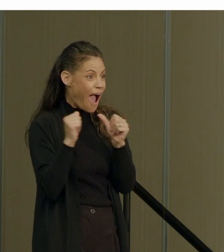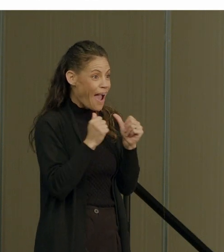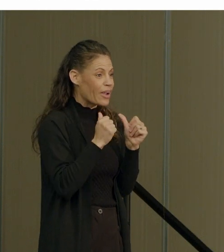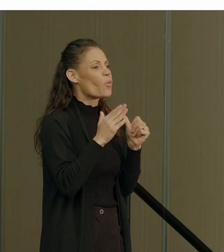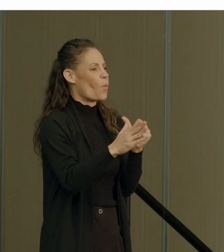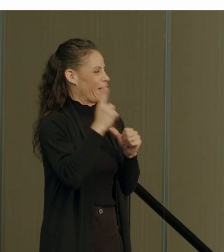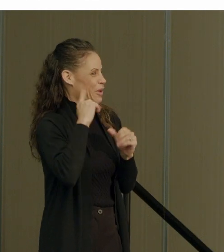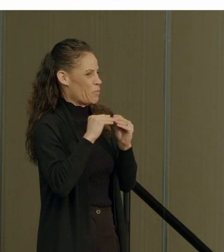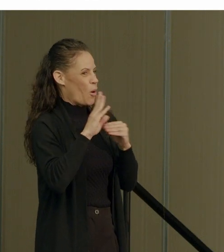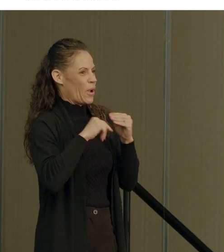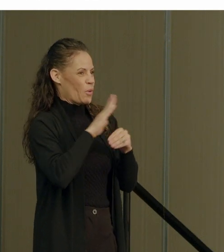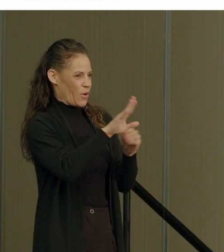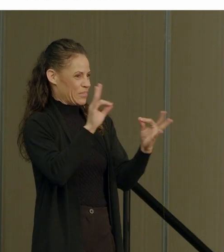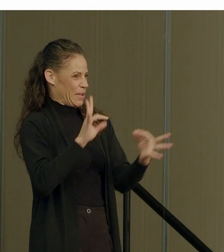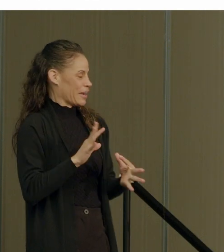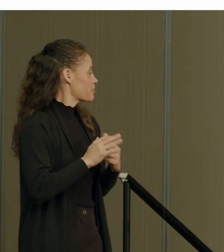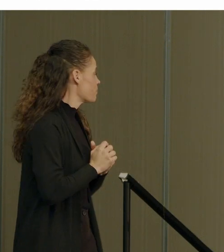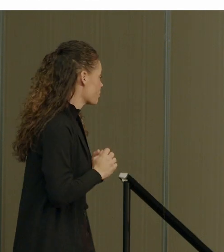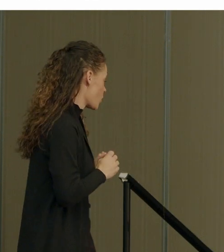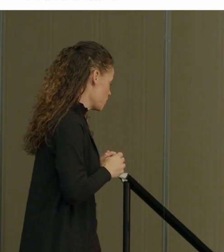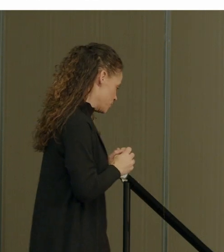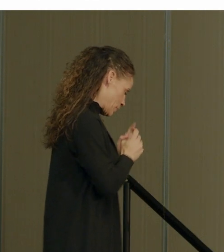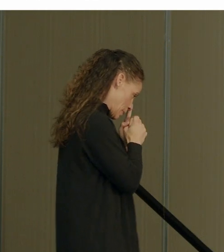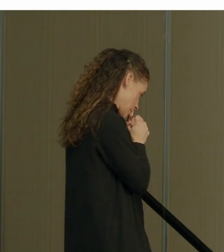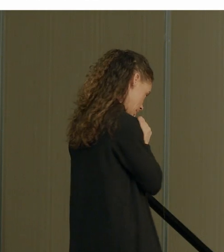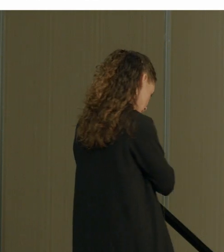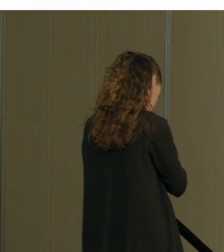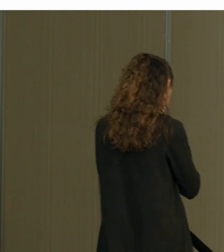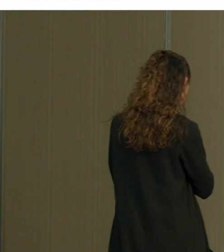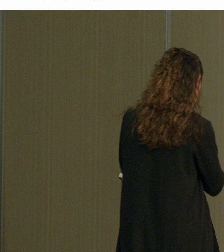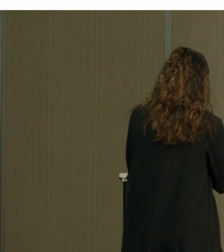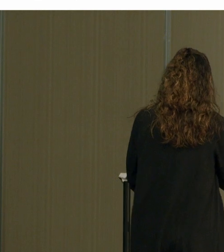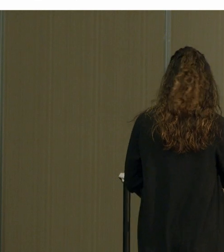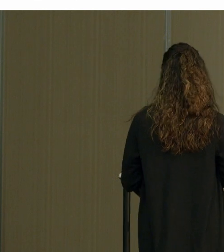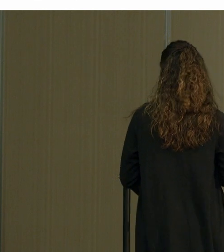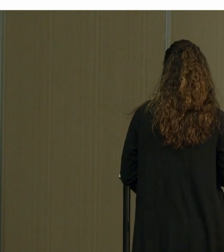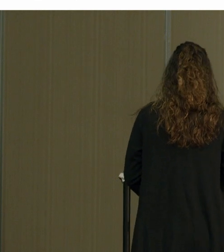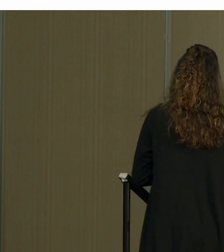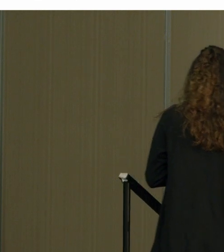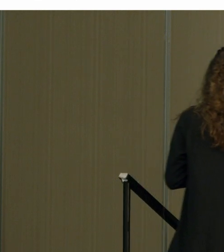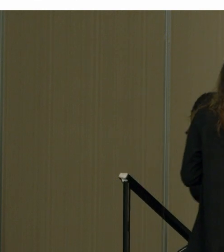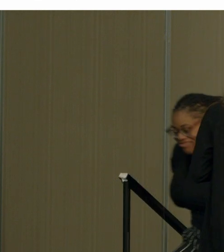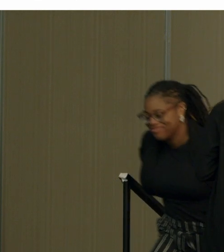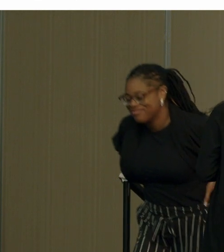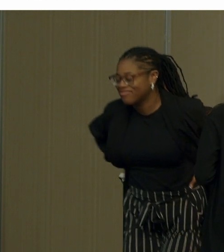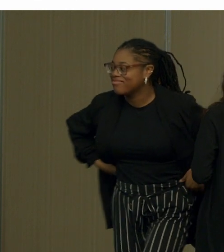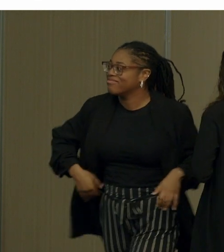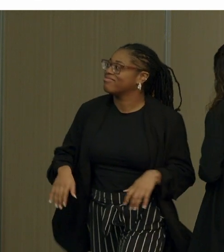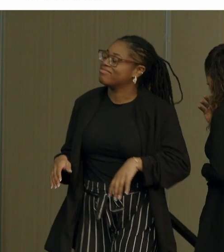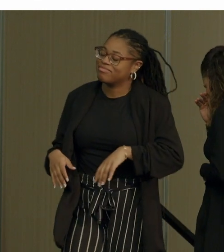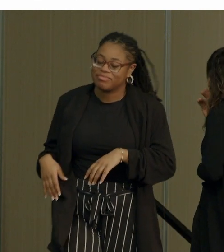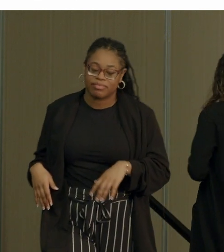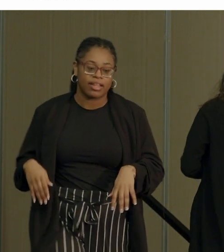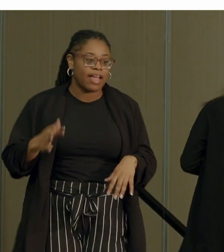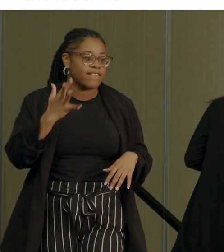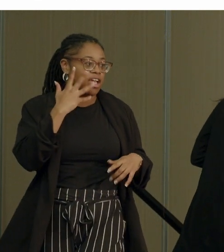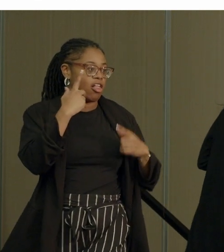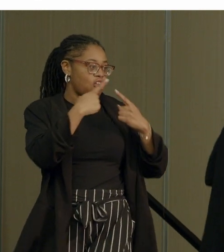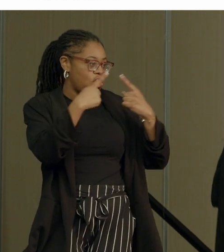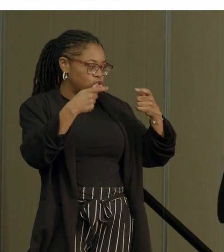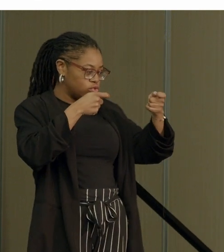Moving on to some low vision features that we built into the OS. So we added color contrast control to increase